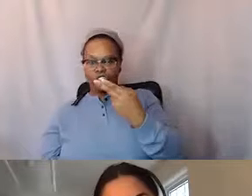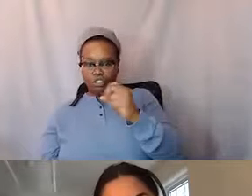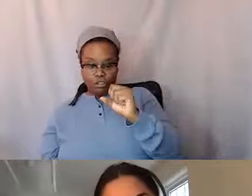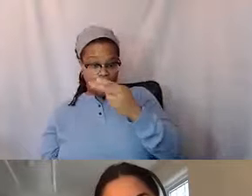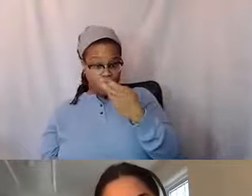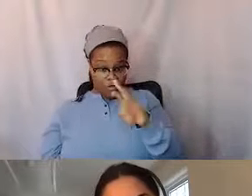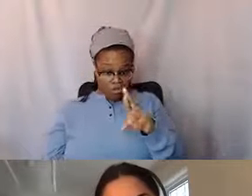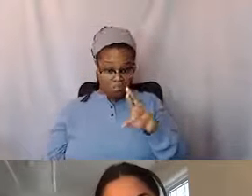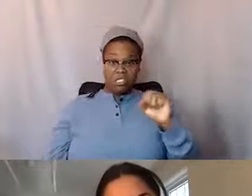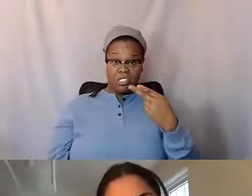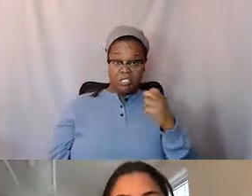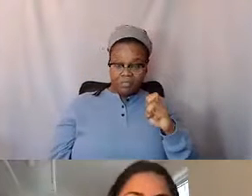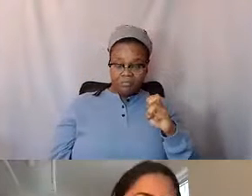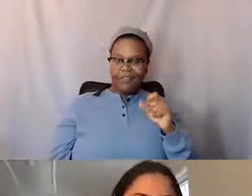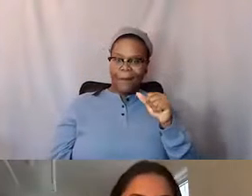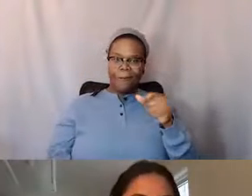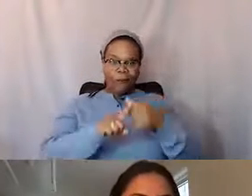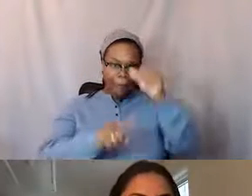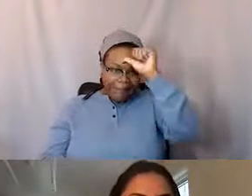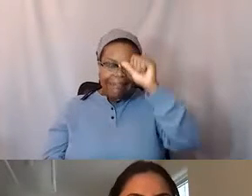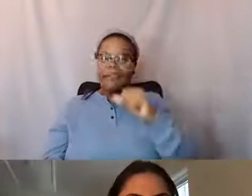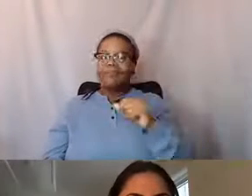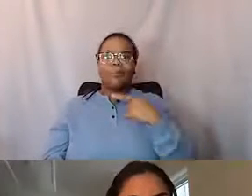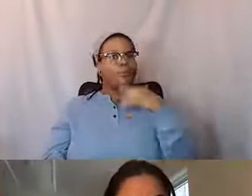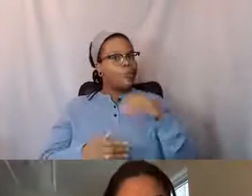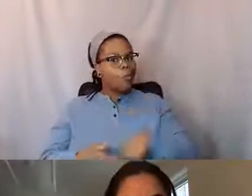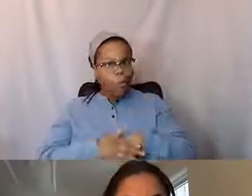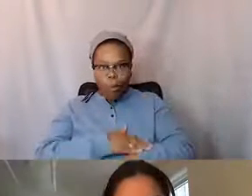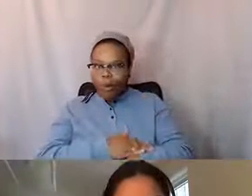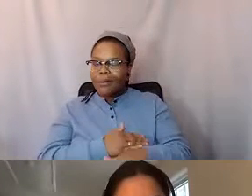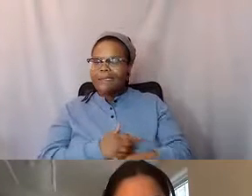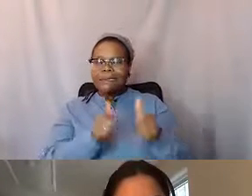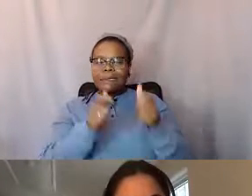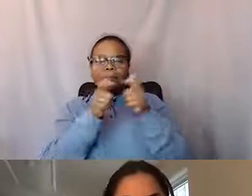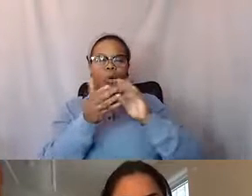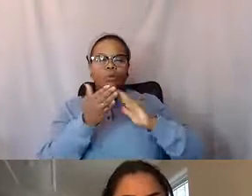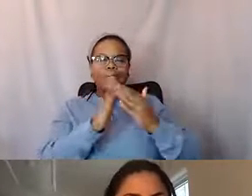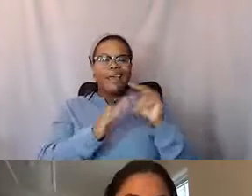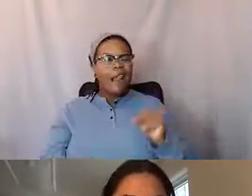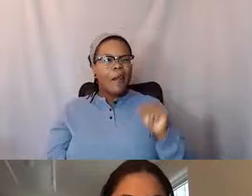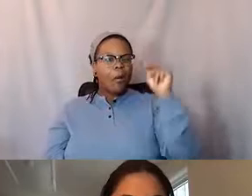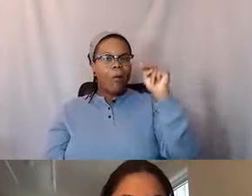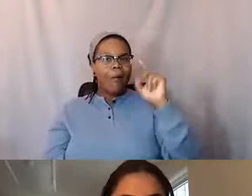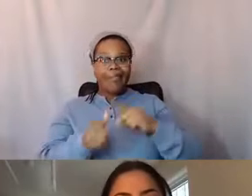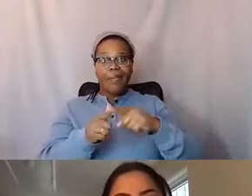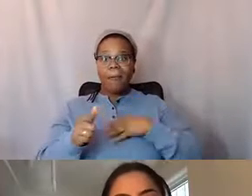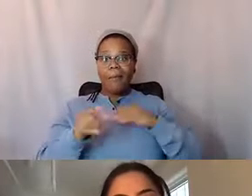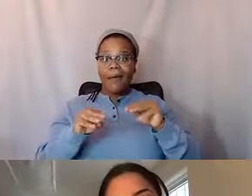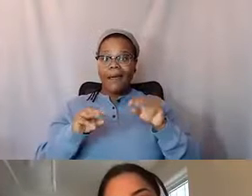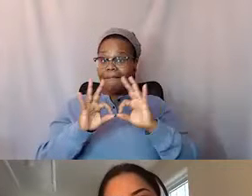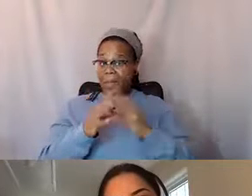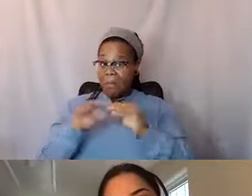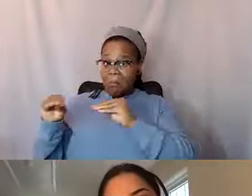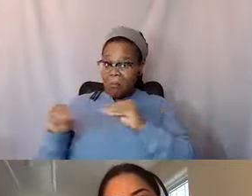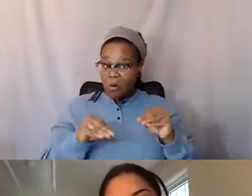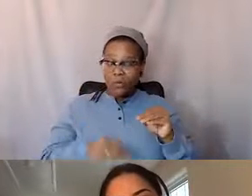Delhi, India. I was born in a smaller town up north, and then my family moved to New Delhi. And then from